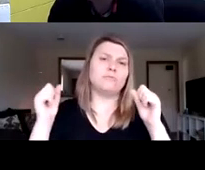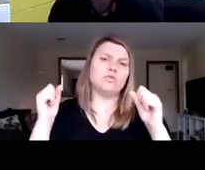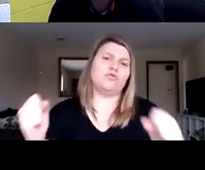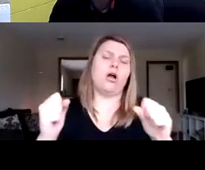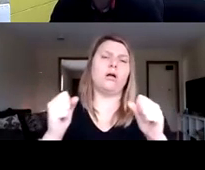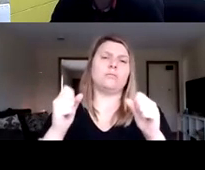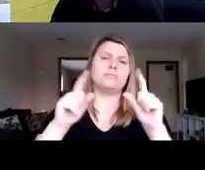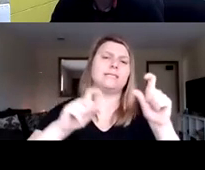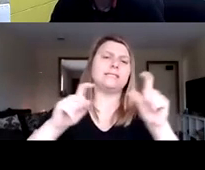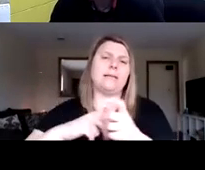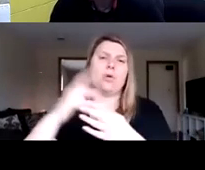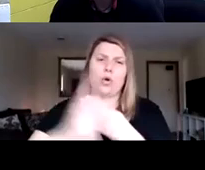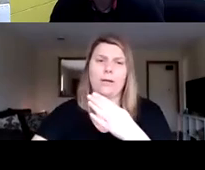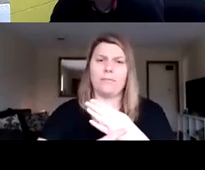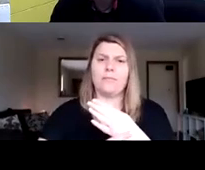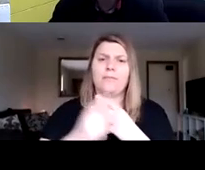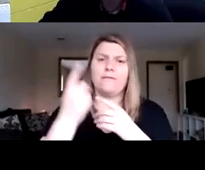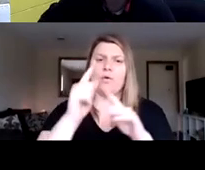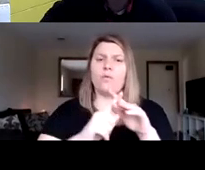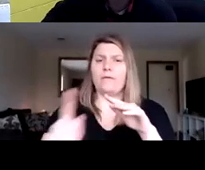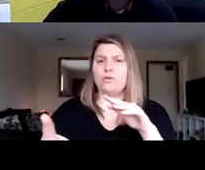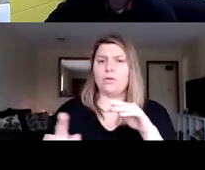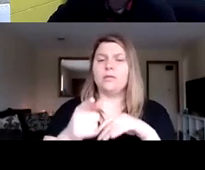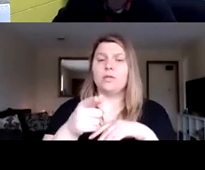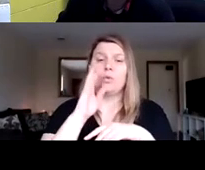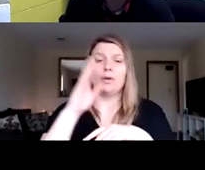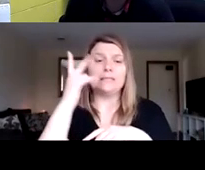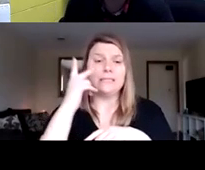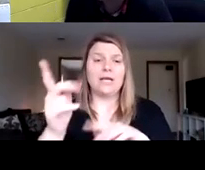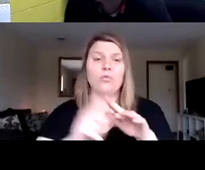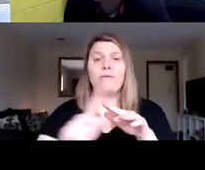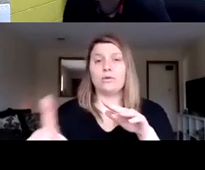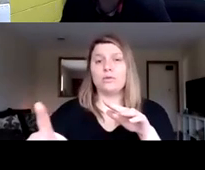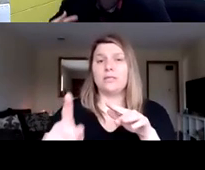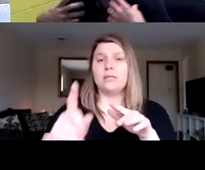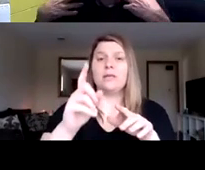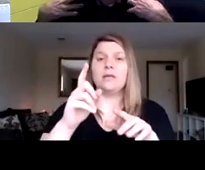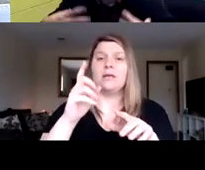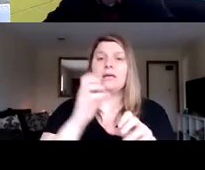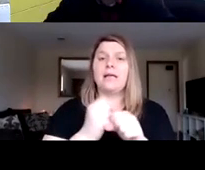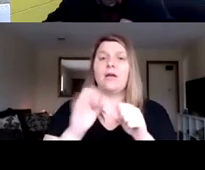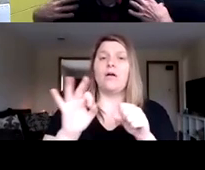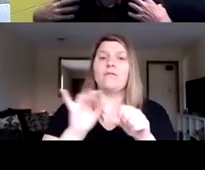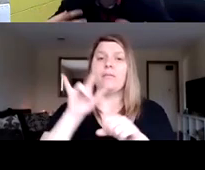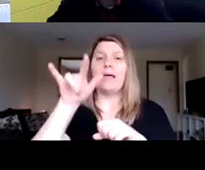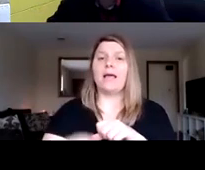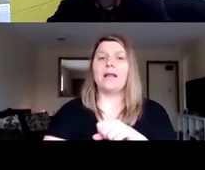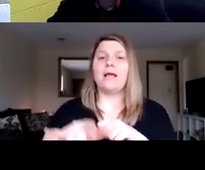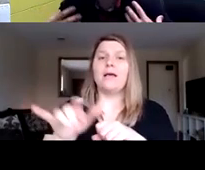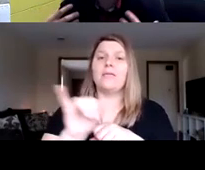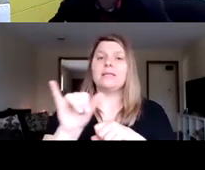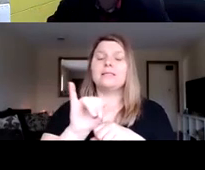program in refugees. And you'll see the refugees getting off the plane, and they all have the same